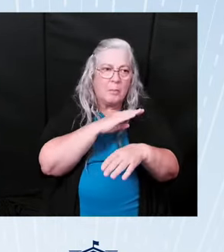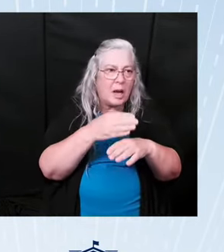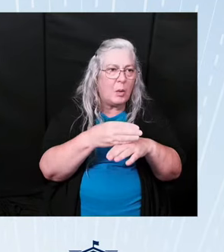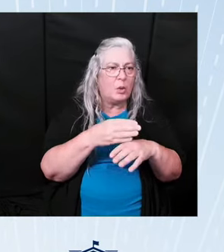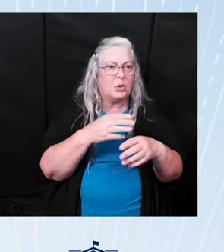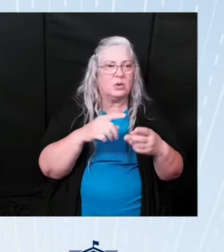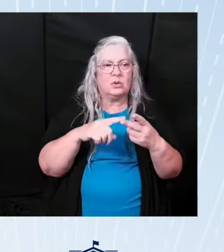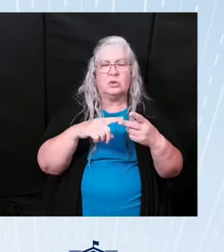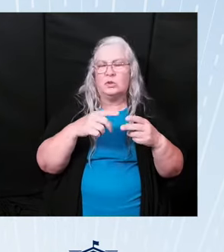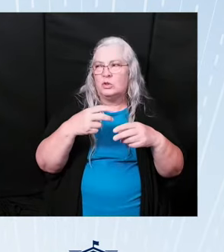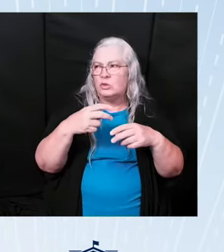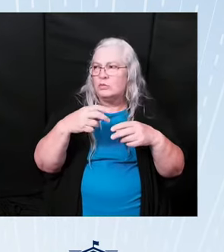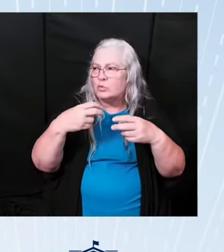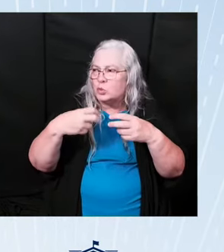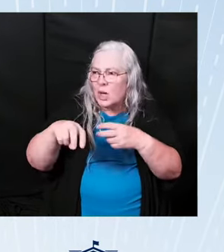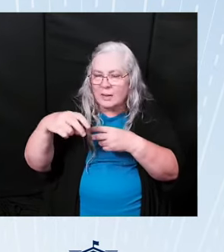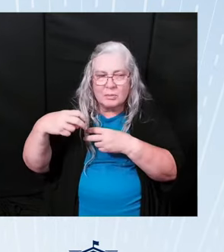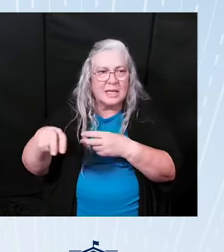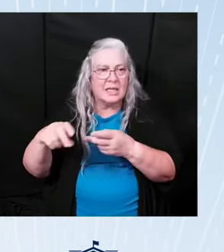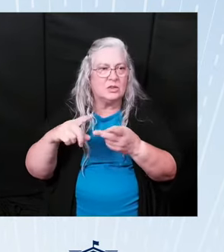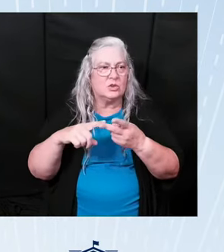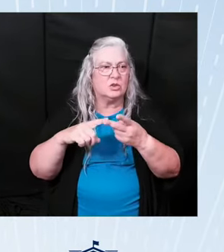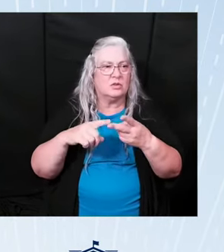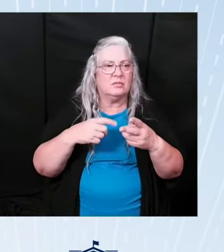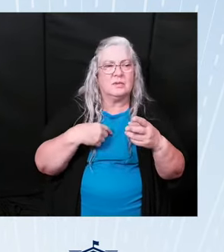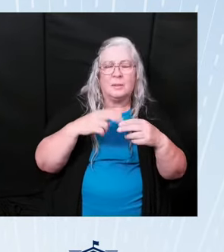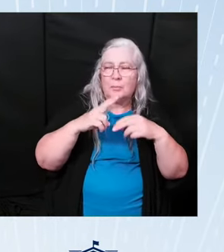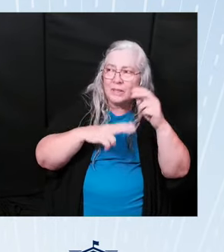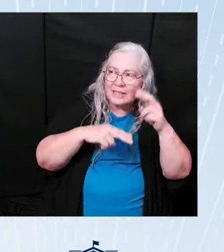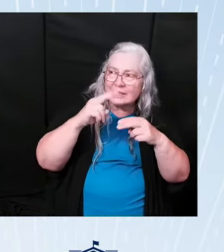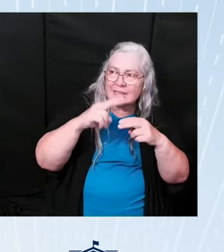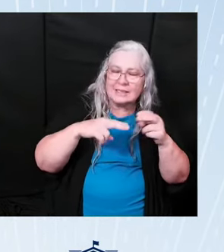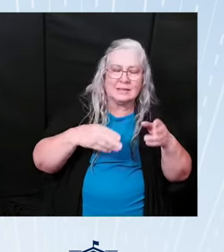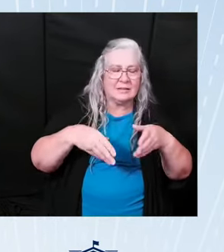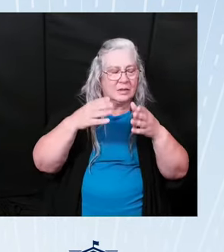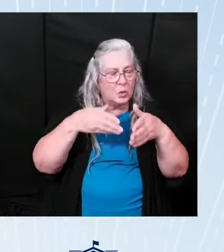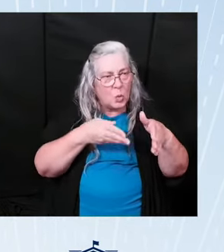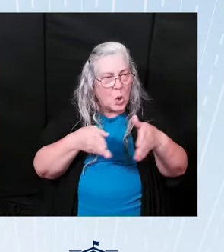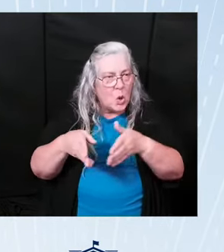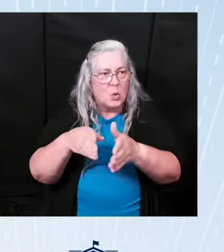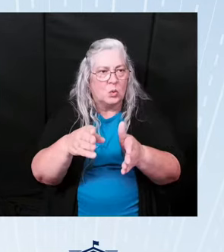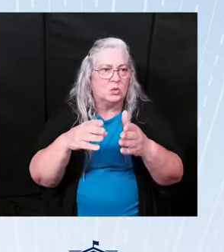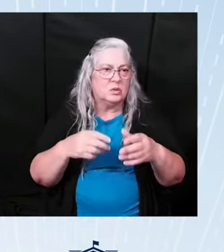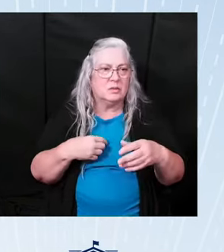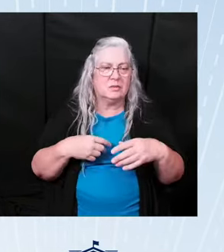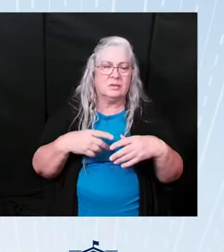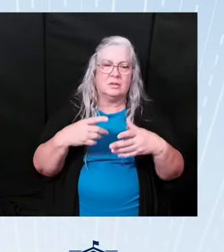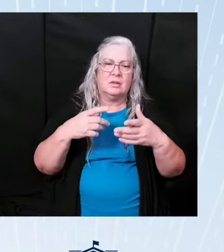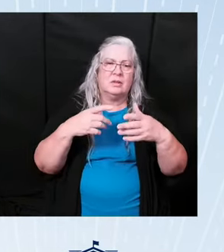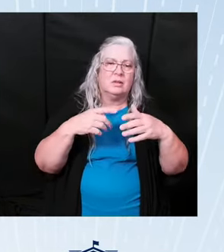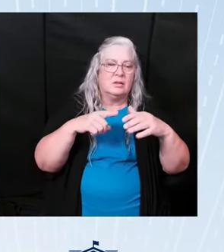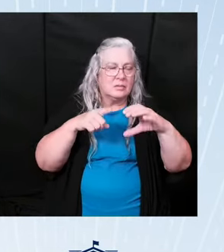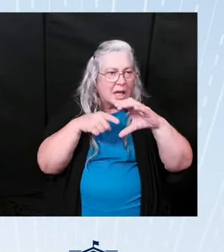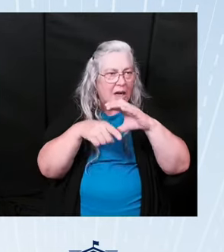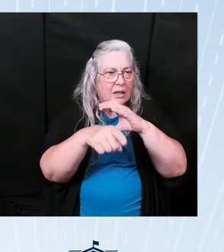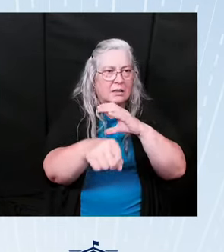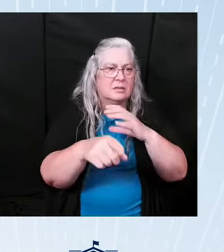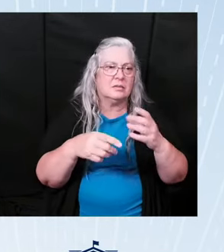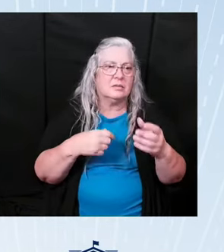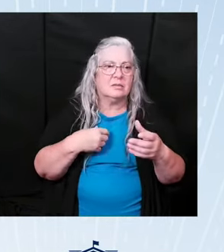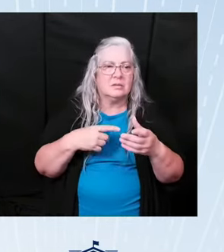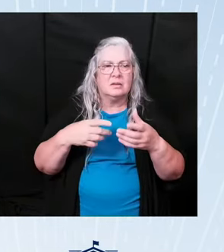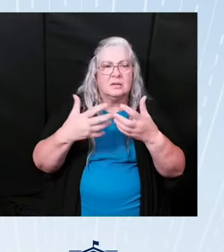It makes the largest investment in climate resilience that we've ever seen. We've awarded, for